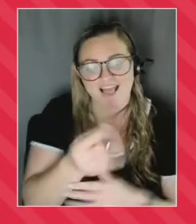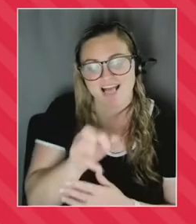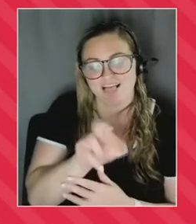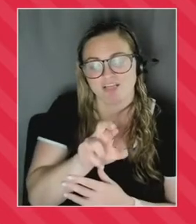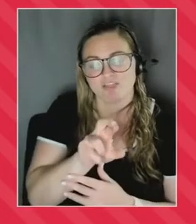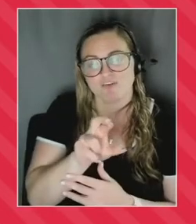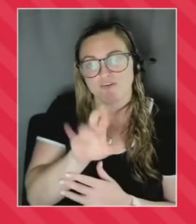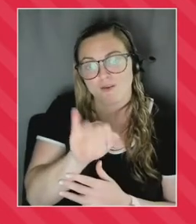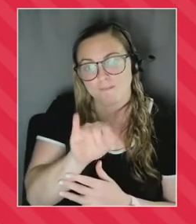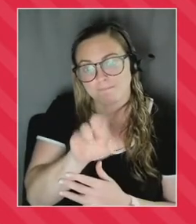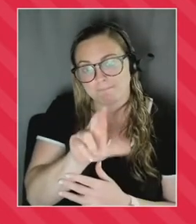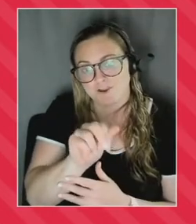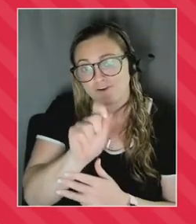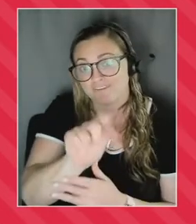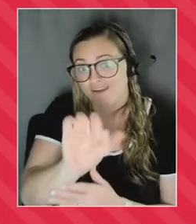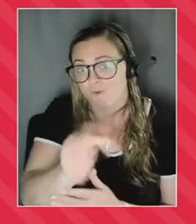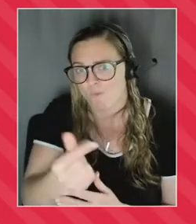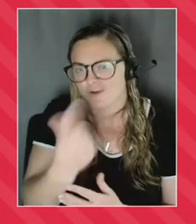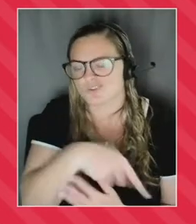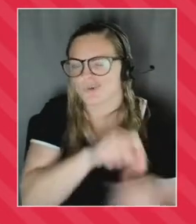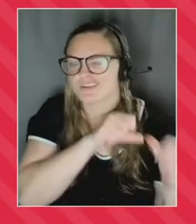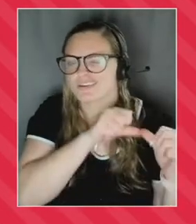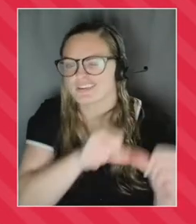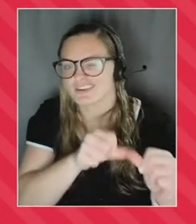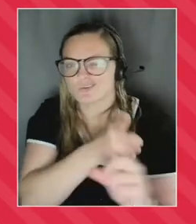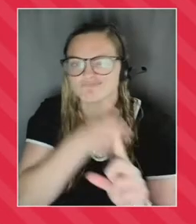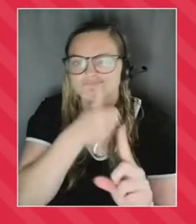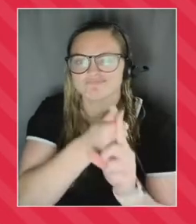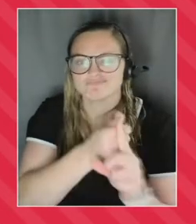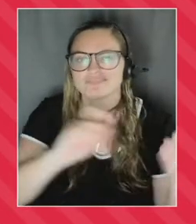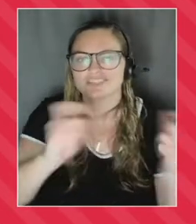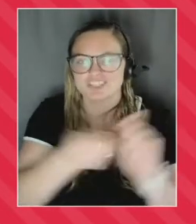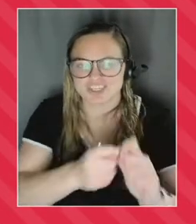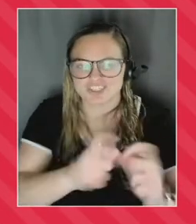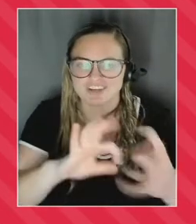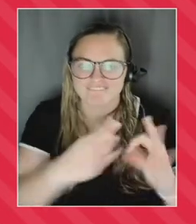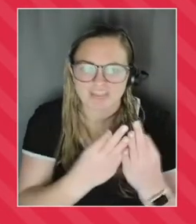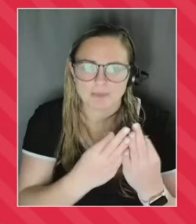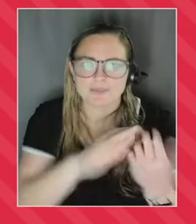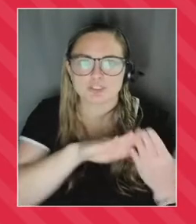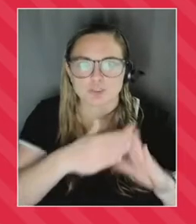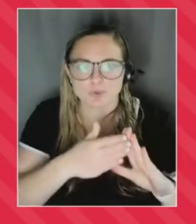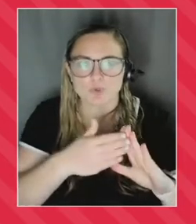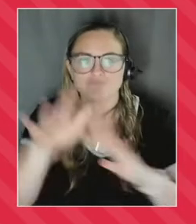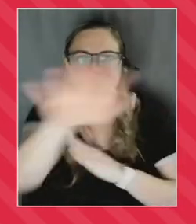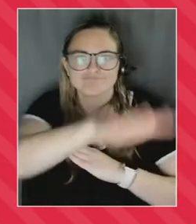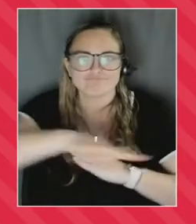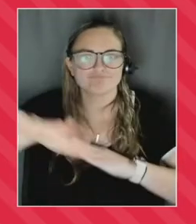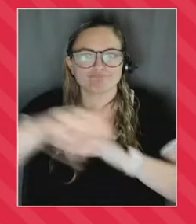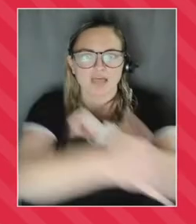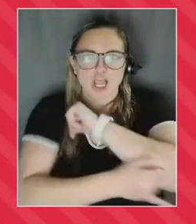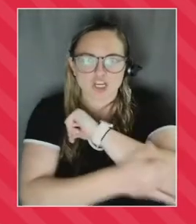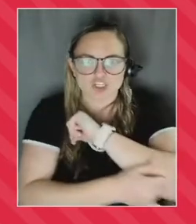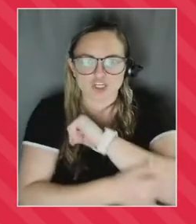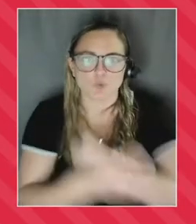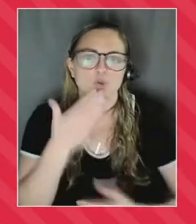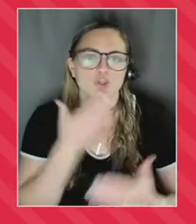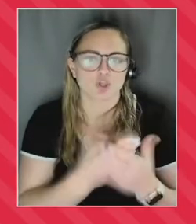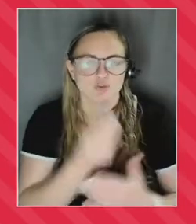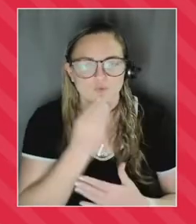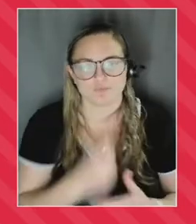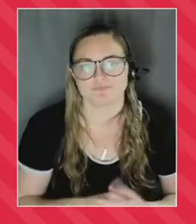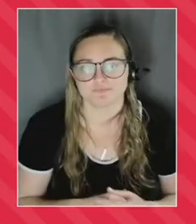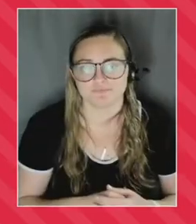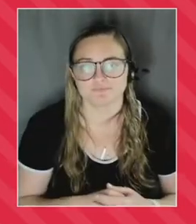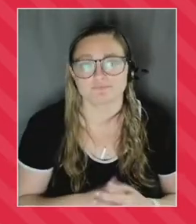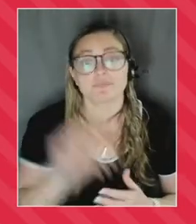ahealthieramerica.org so we can continue impacting families and communities all across the country with good food.